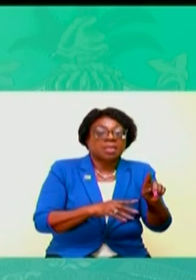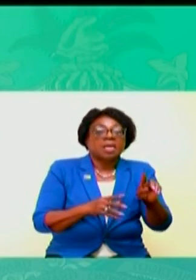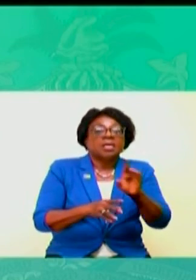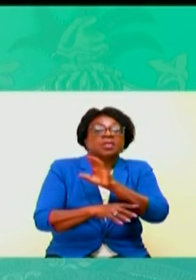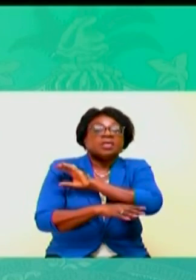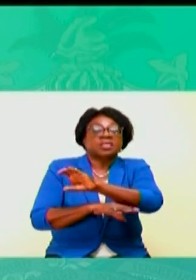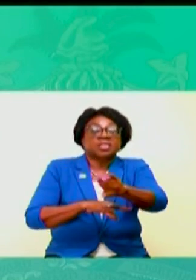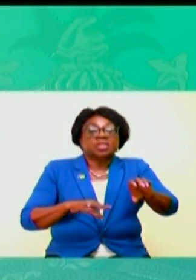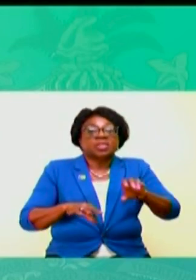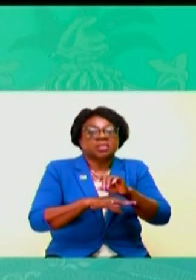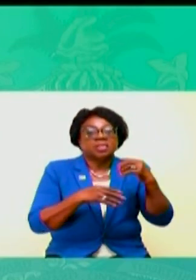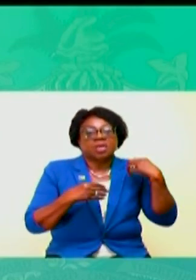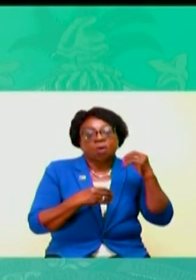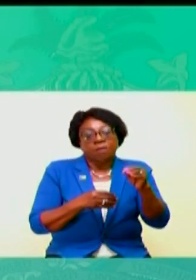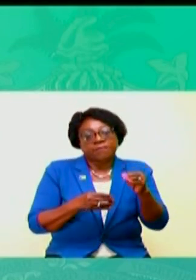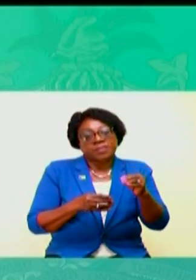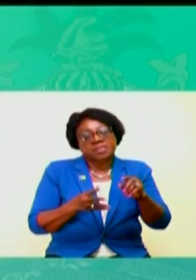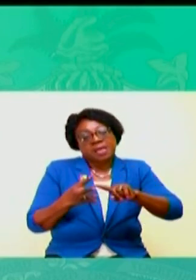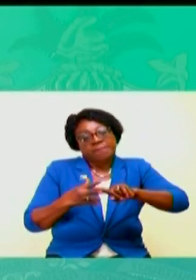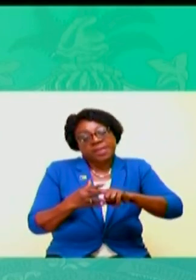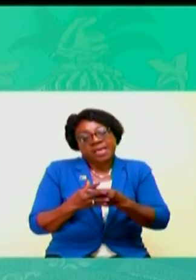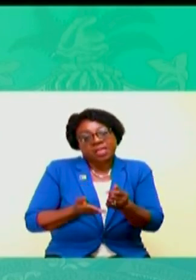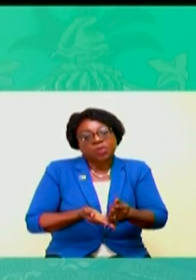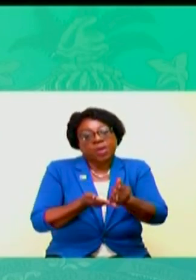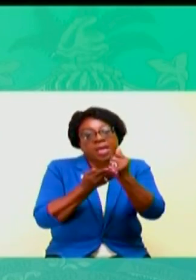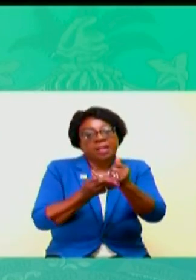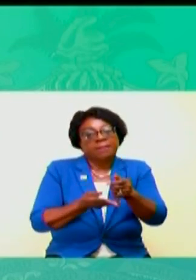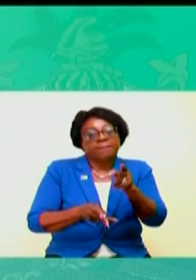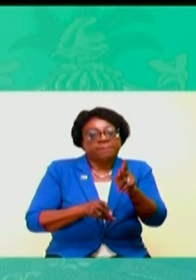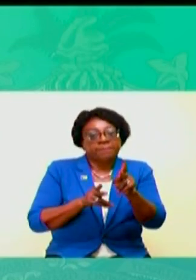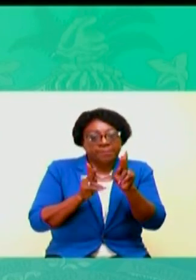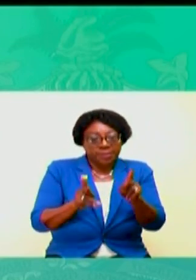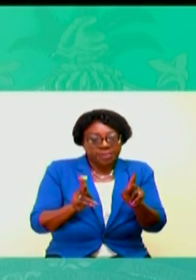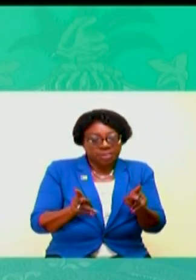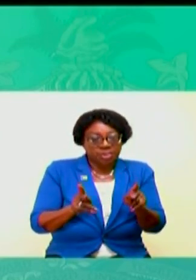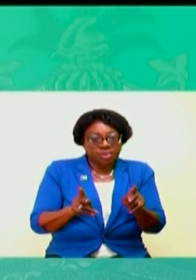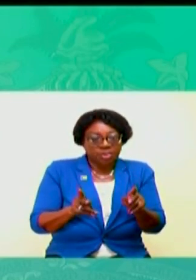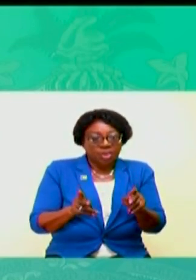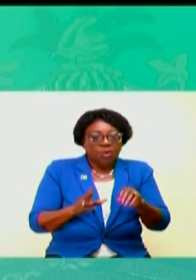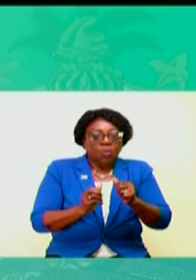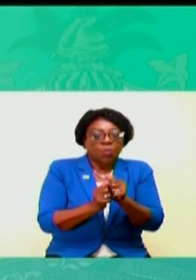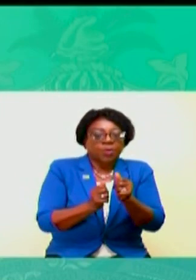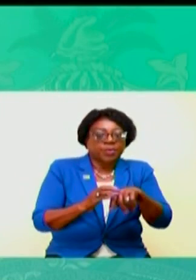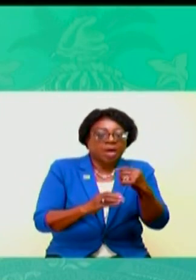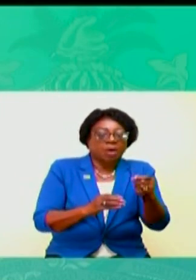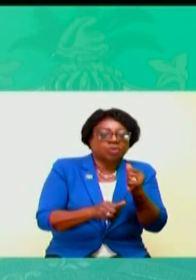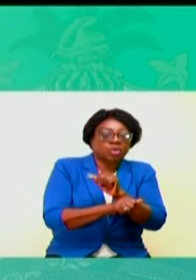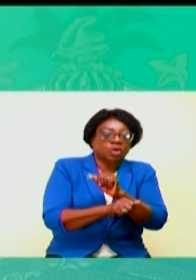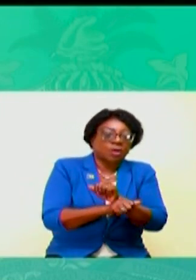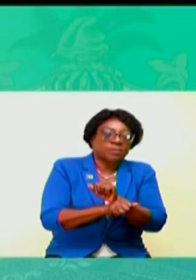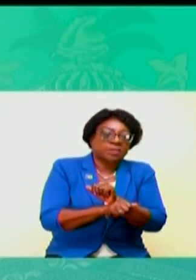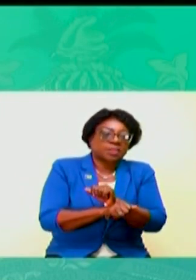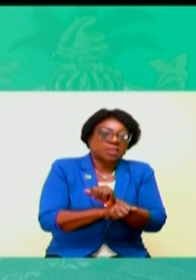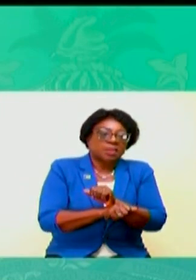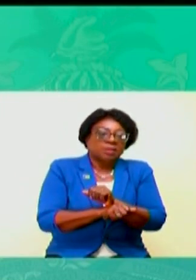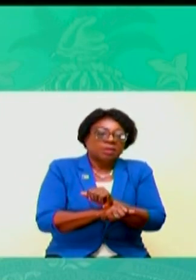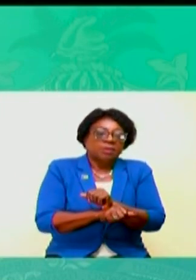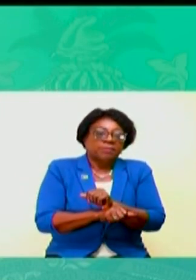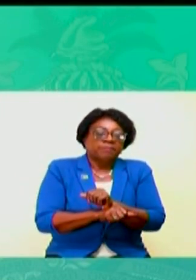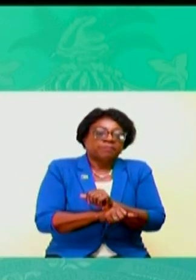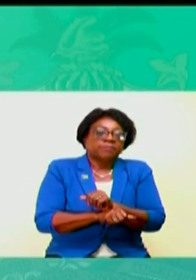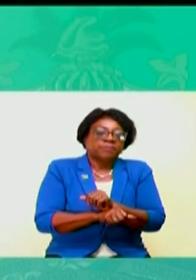directly assisting persons with job placements. Constituents would attend our community center and provide information on their